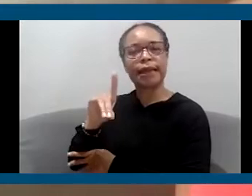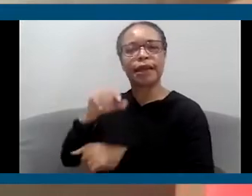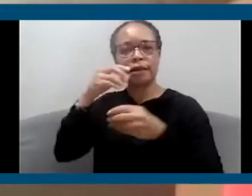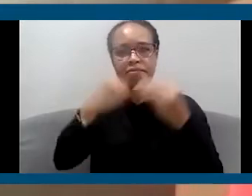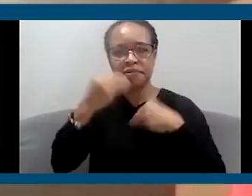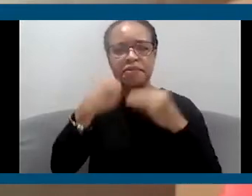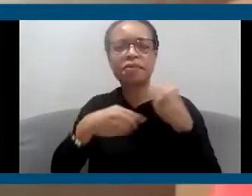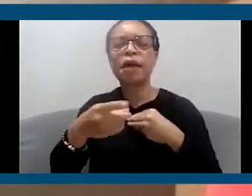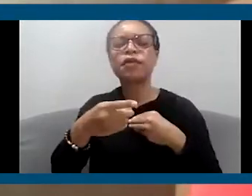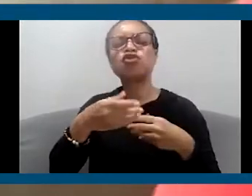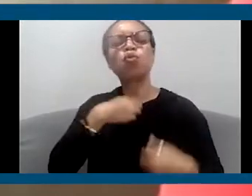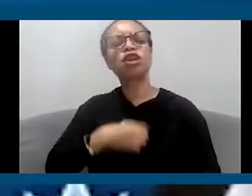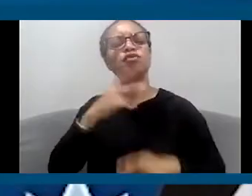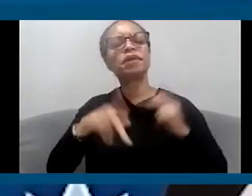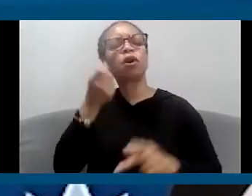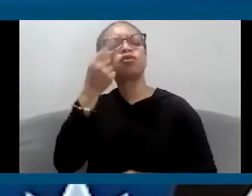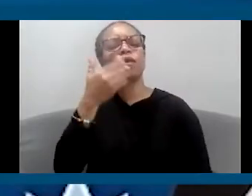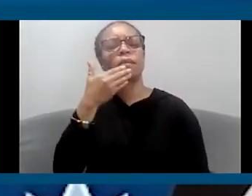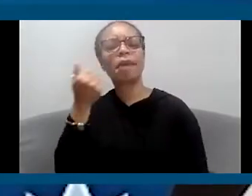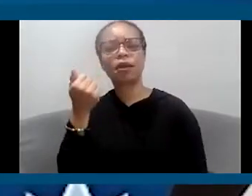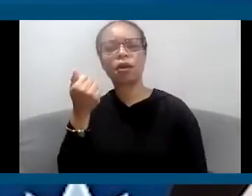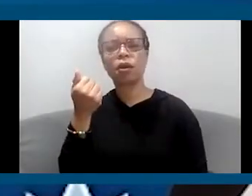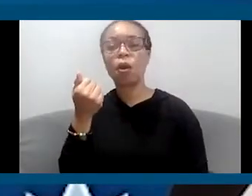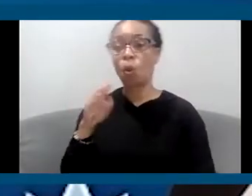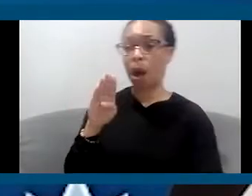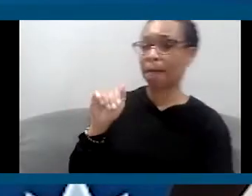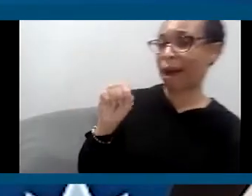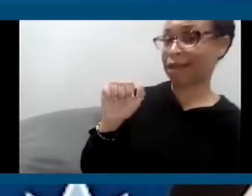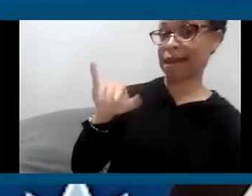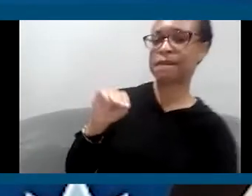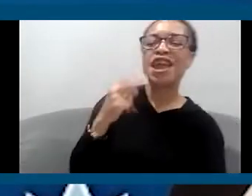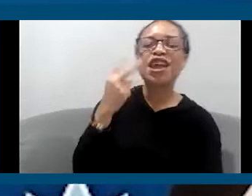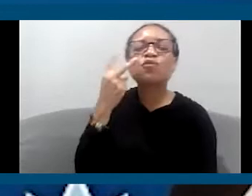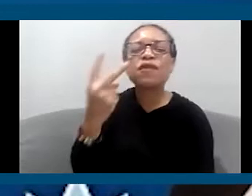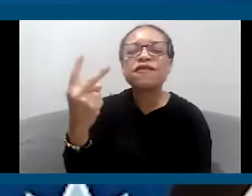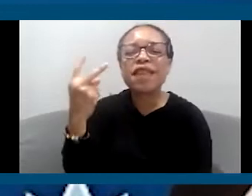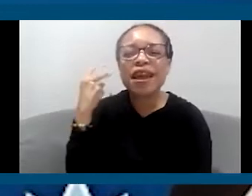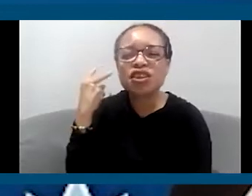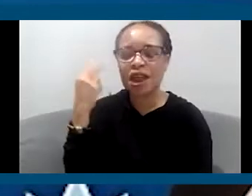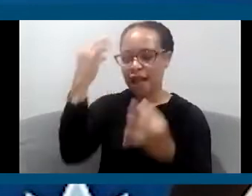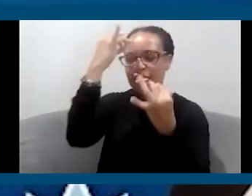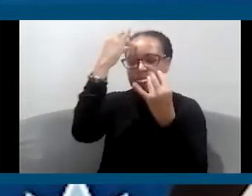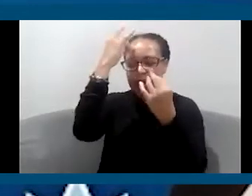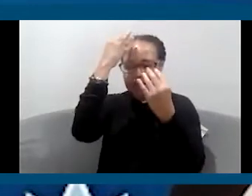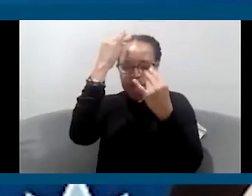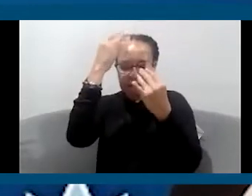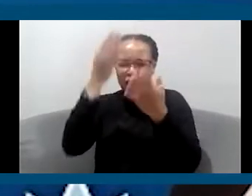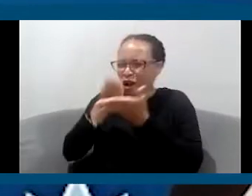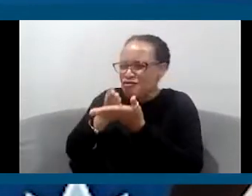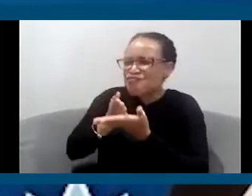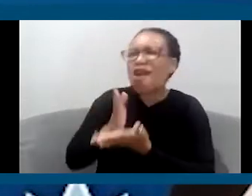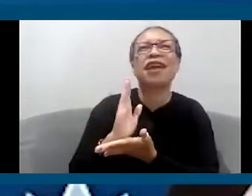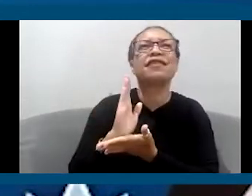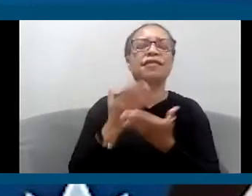Basim. For me, Ramadan is it's a month of reflection, thinking about our privilege and just thinking